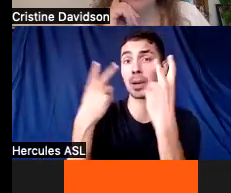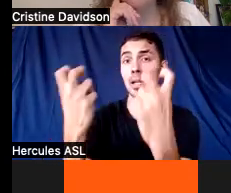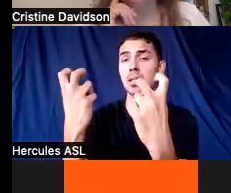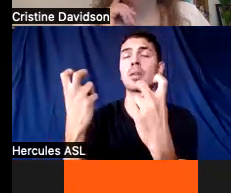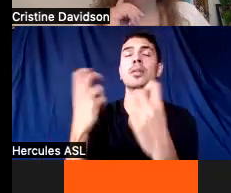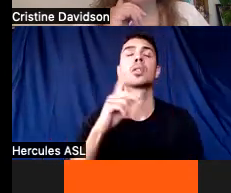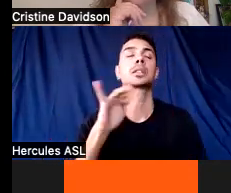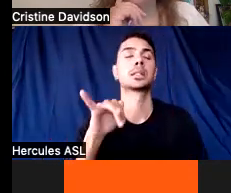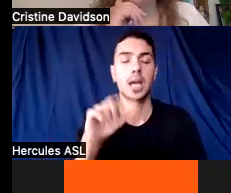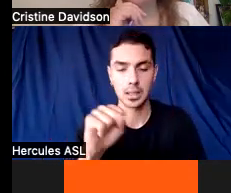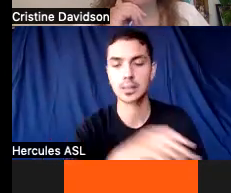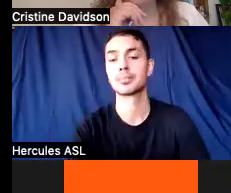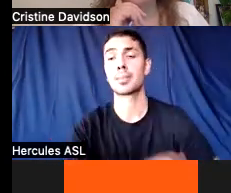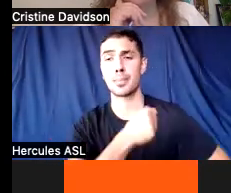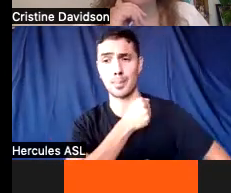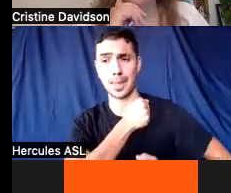Military.